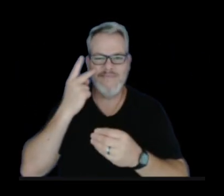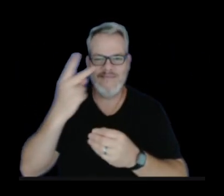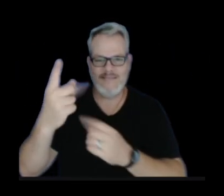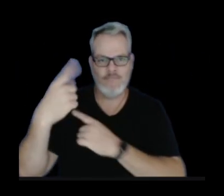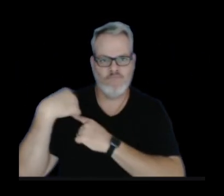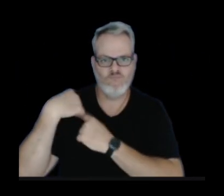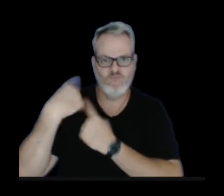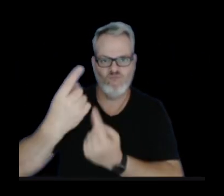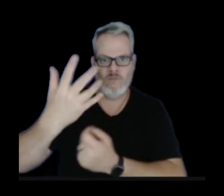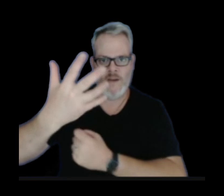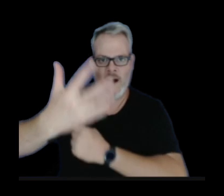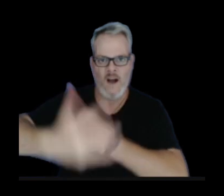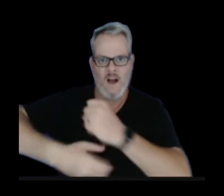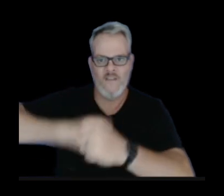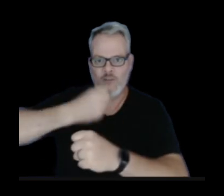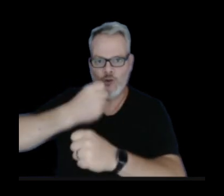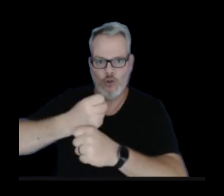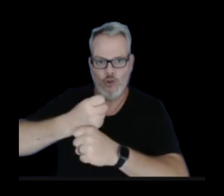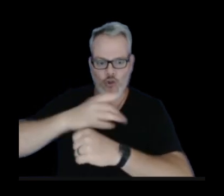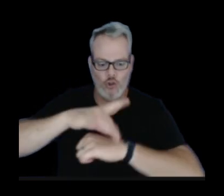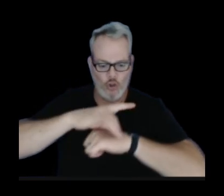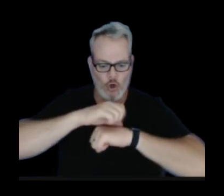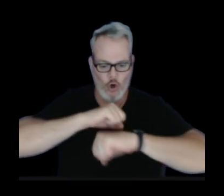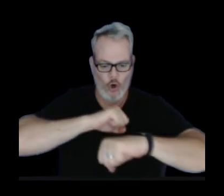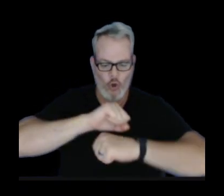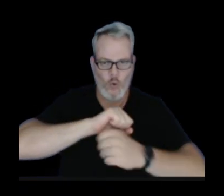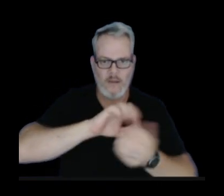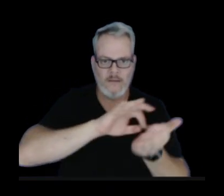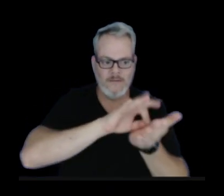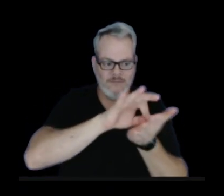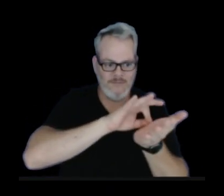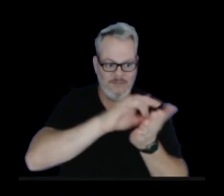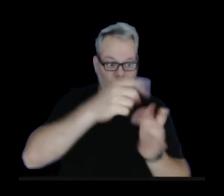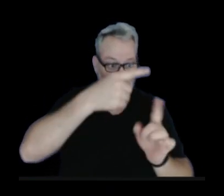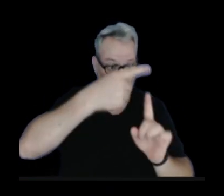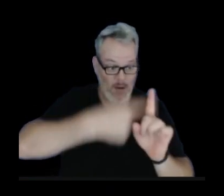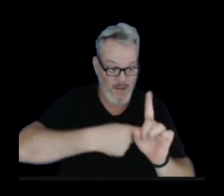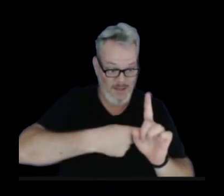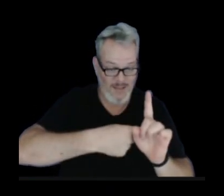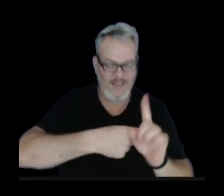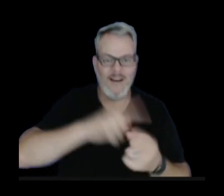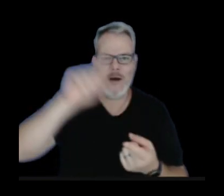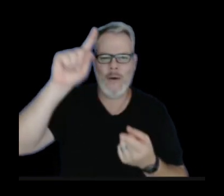years, earthquakes per month are down at their lowest levels that they have